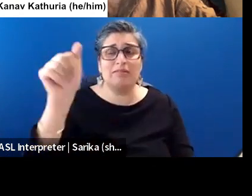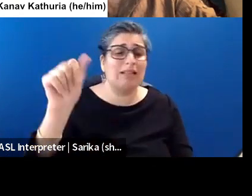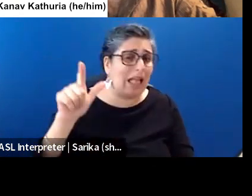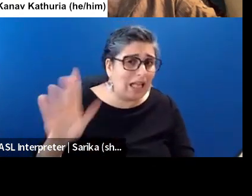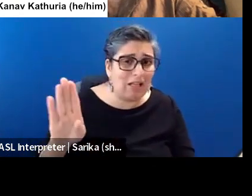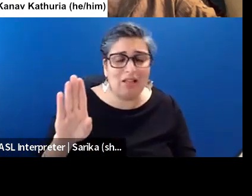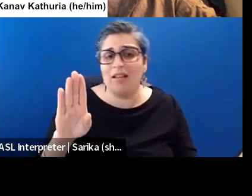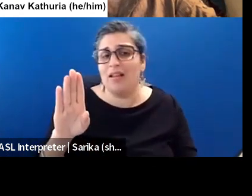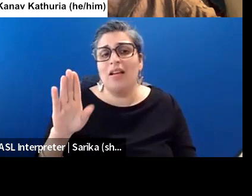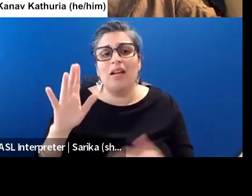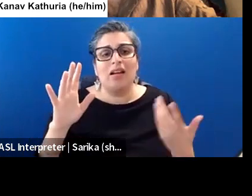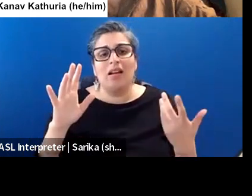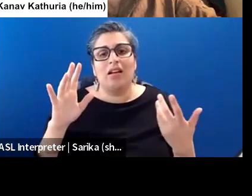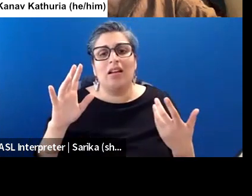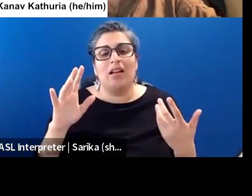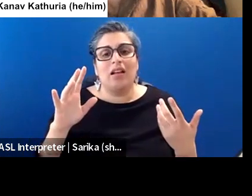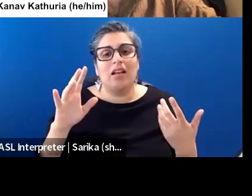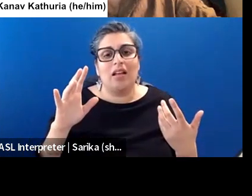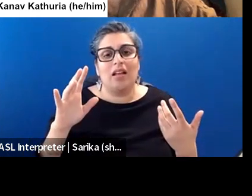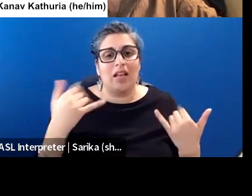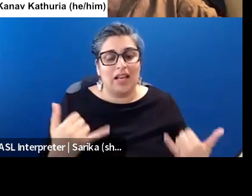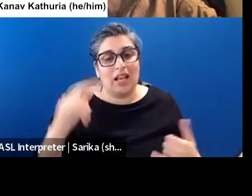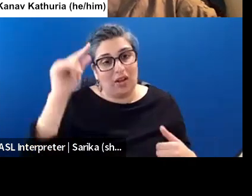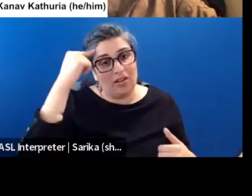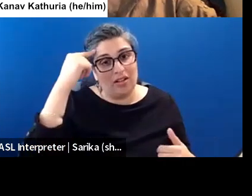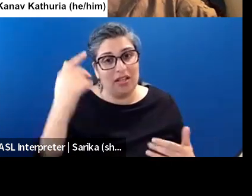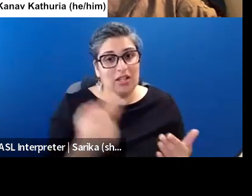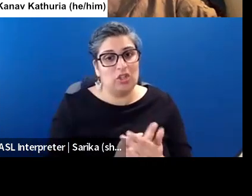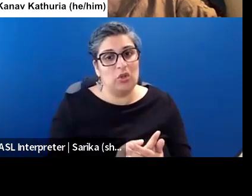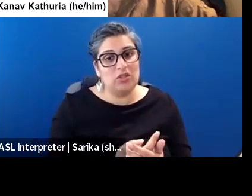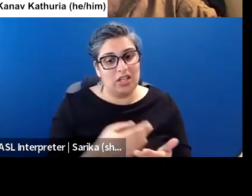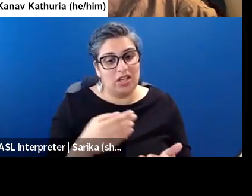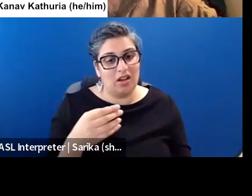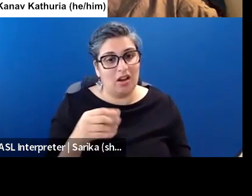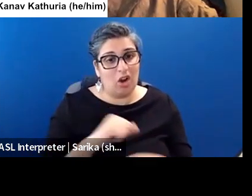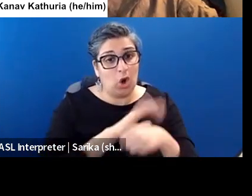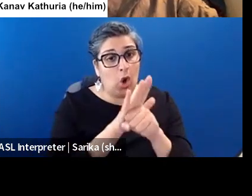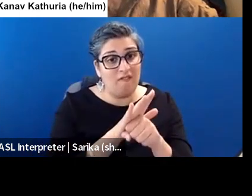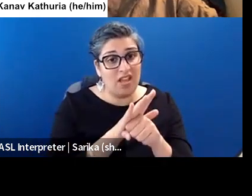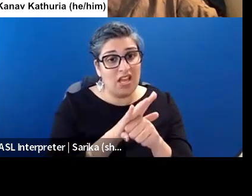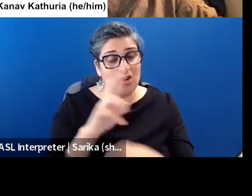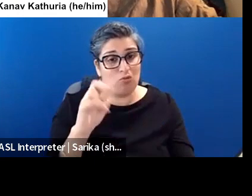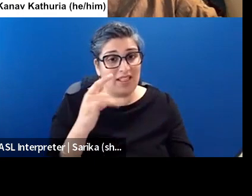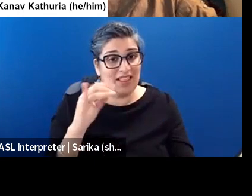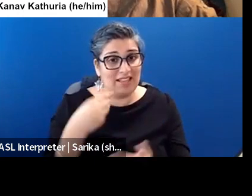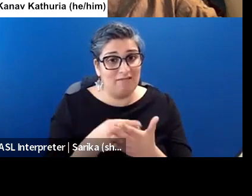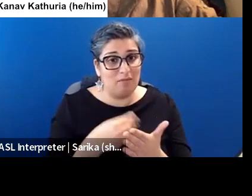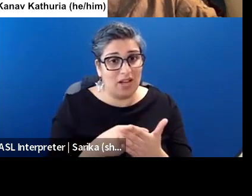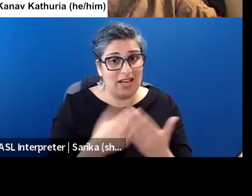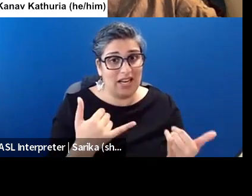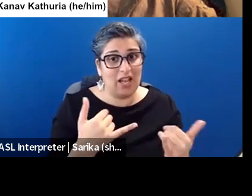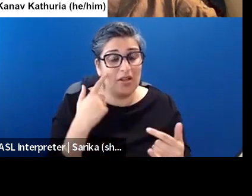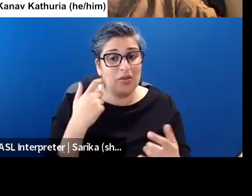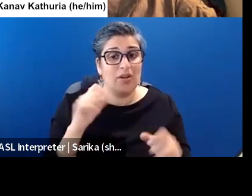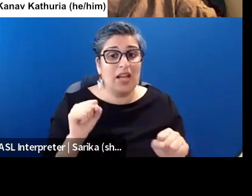Alabama, Kay Ivey, is using COVID relief money now because we were able to get all of